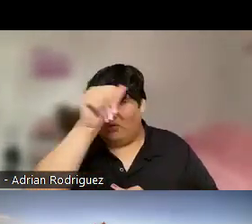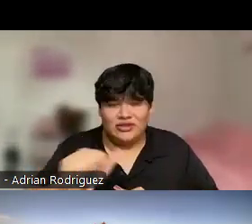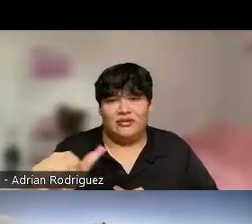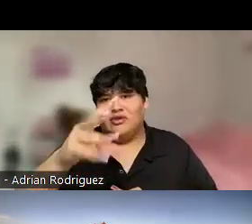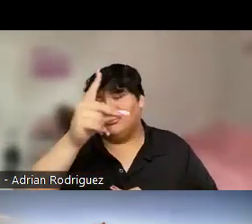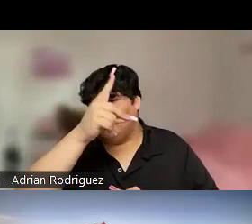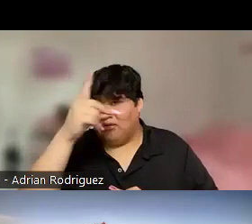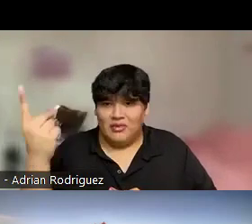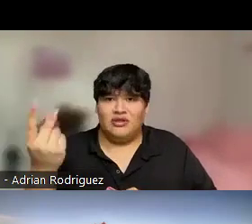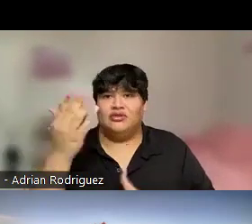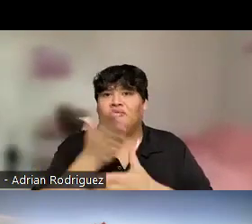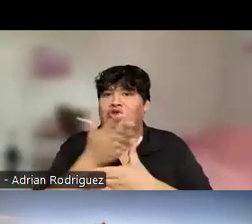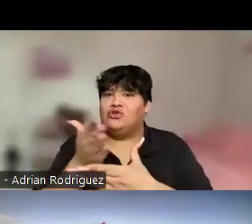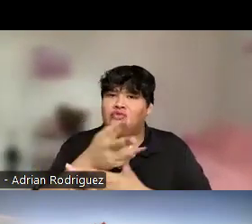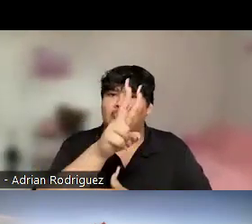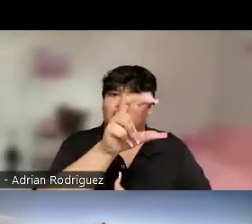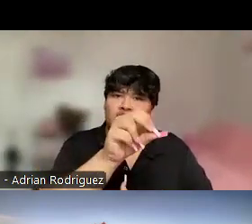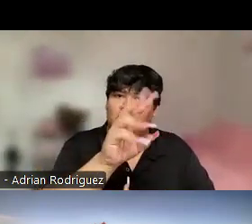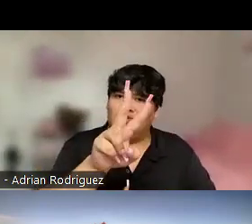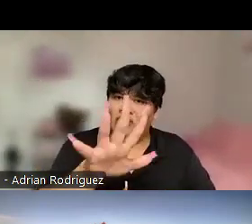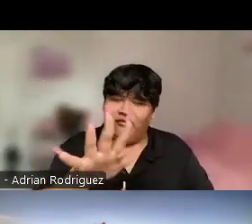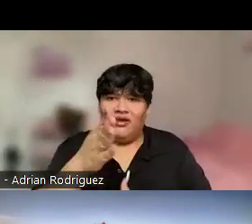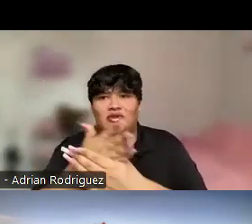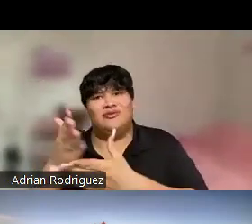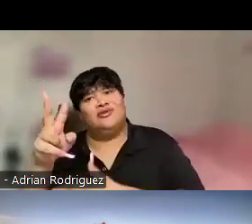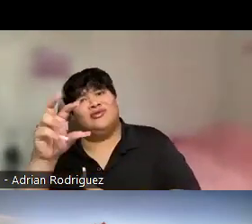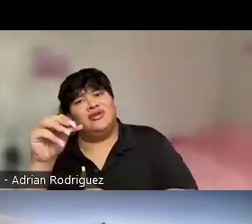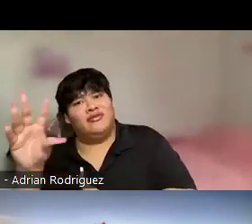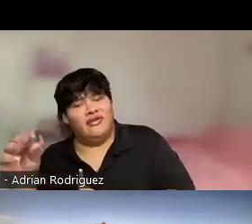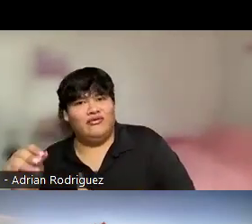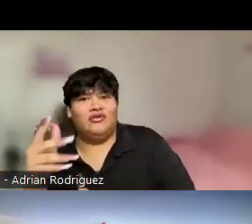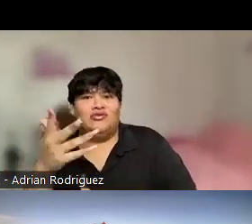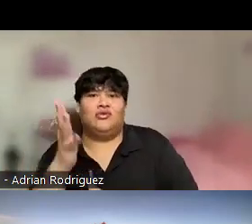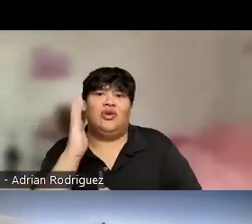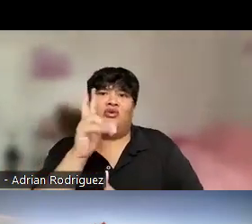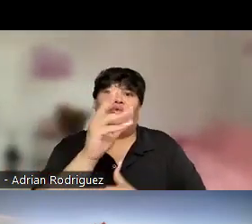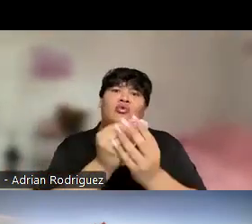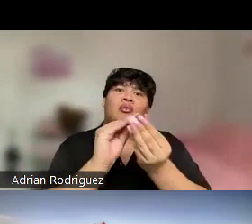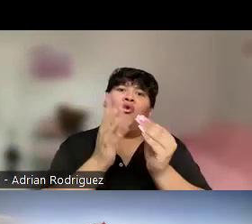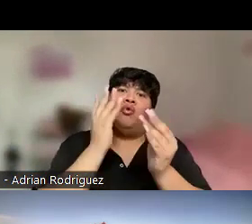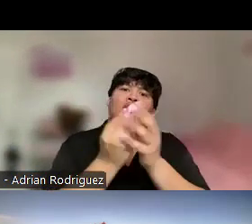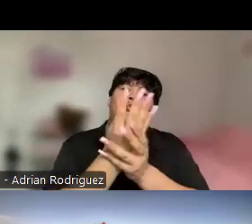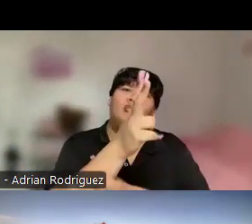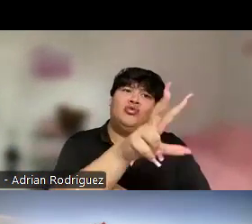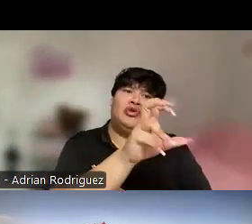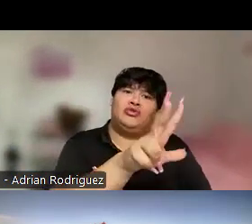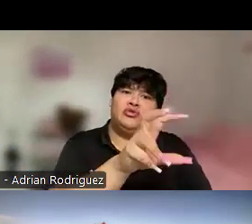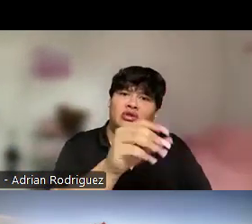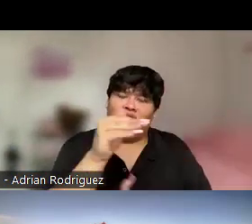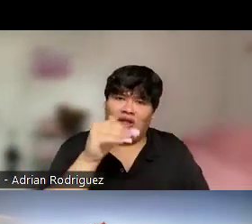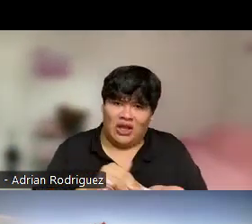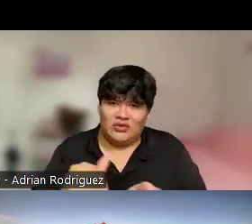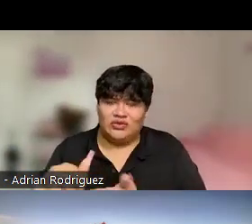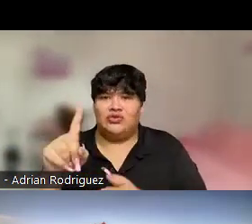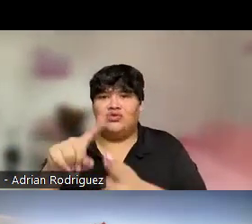prevalence between 2025 and 2050. So that number will grow from 303,000 to 627.